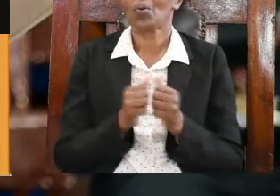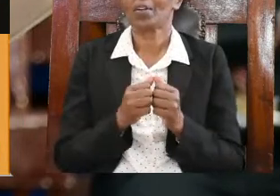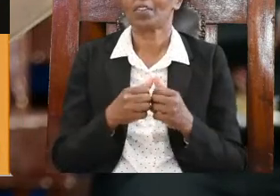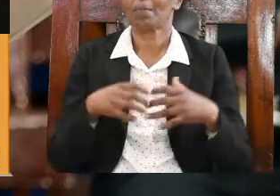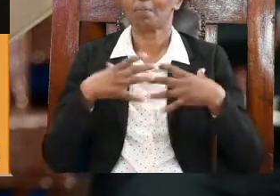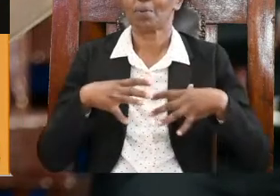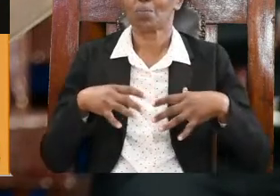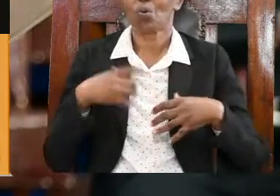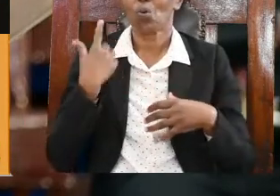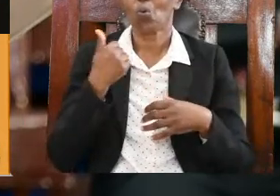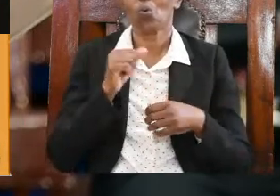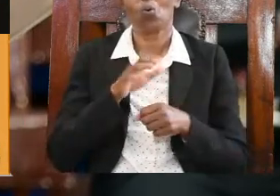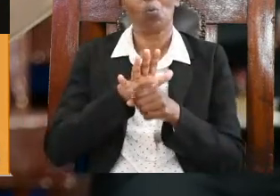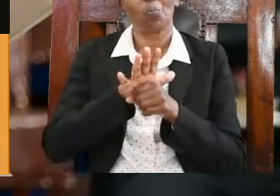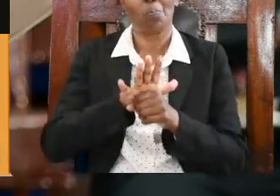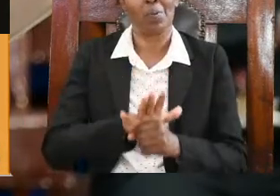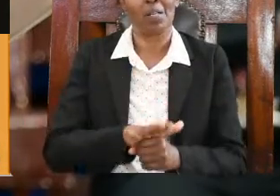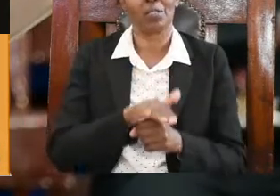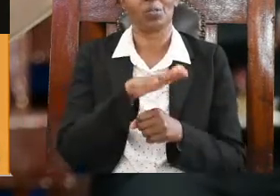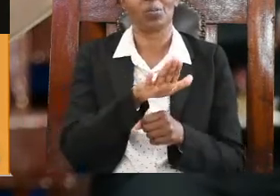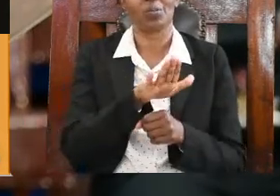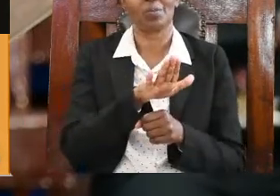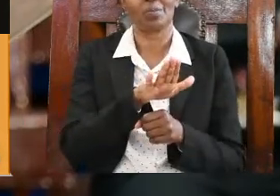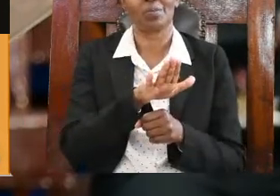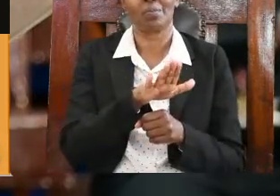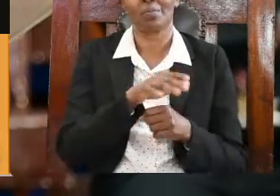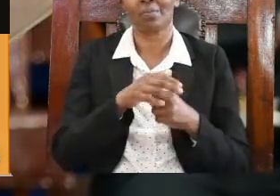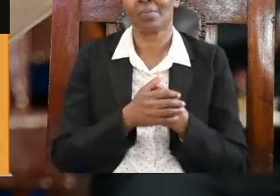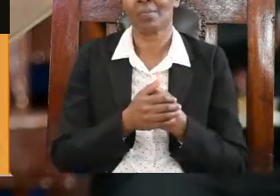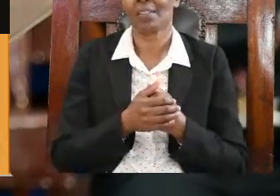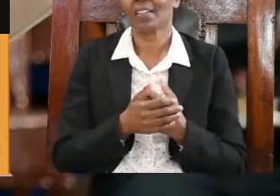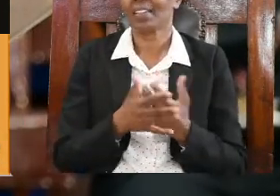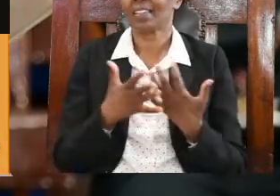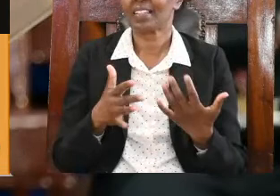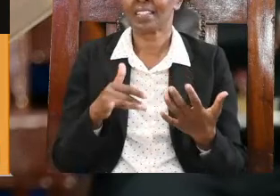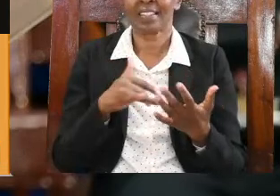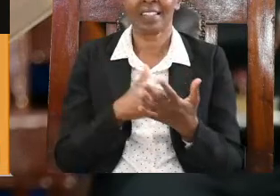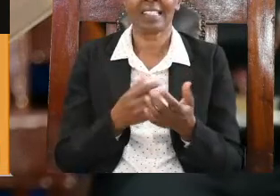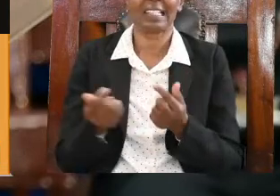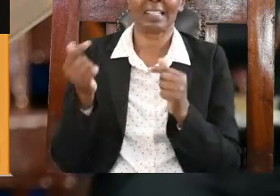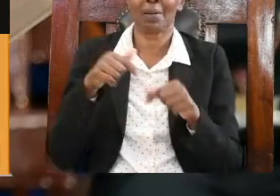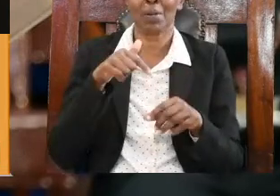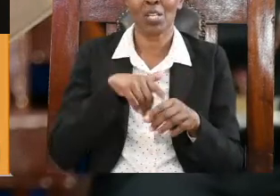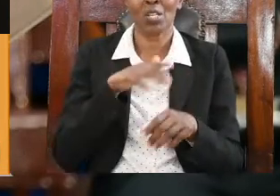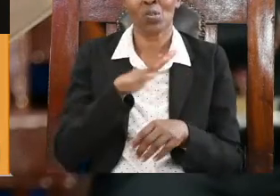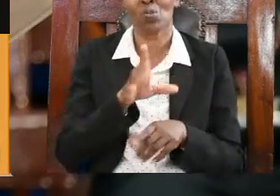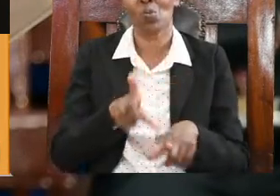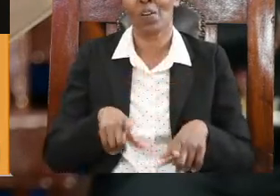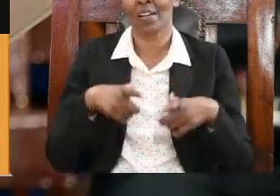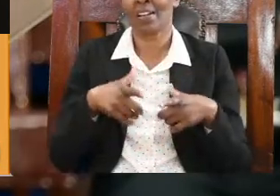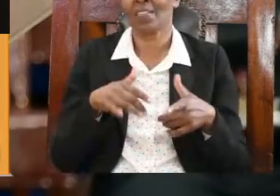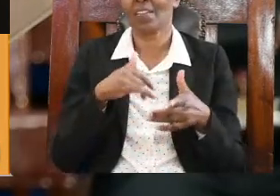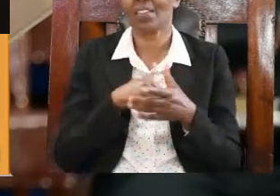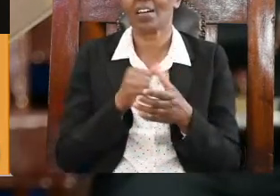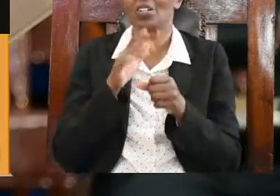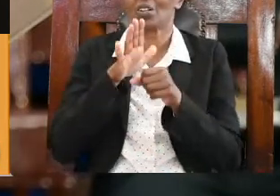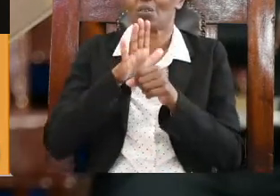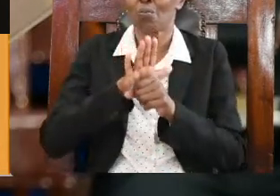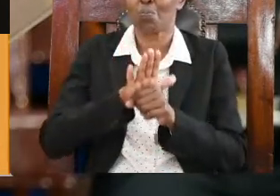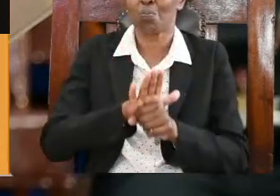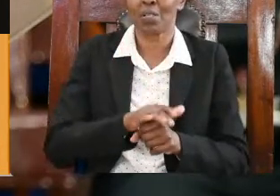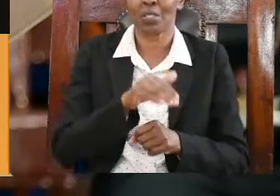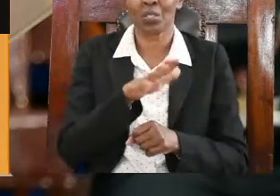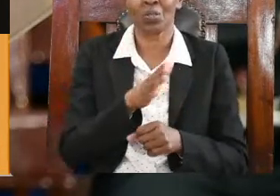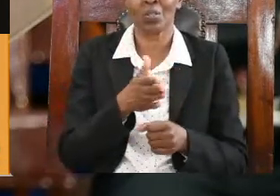junior. I mean, there are hardships pressed on you. You may be a Christian, it may be